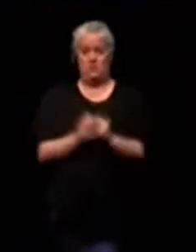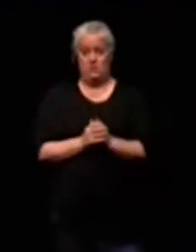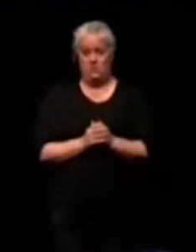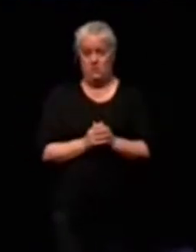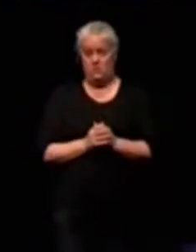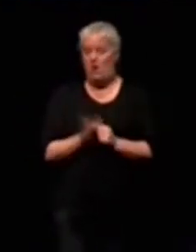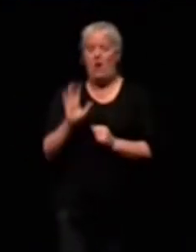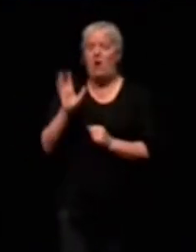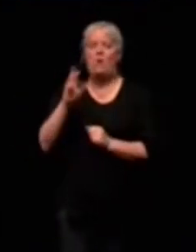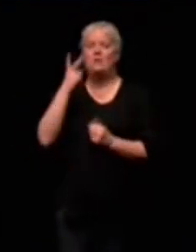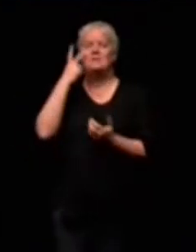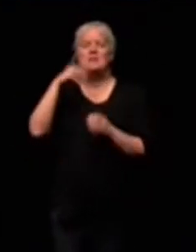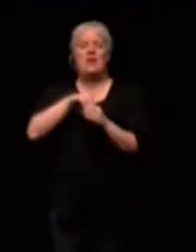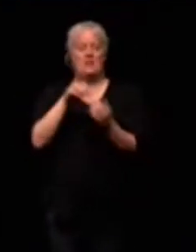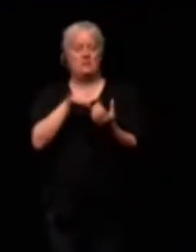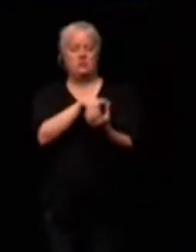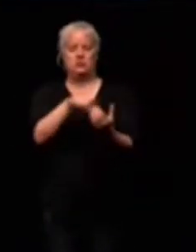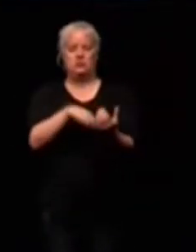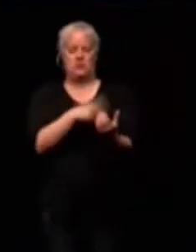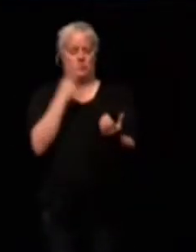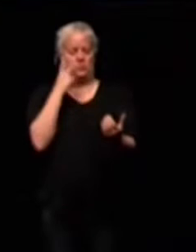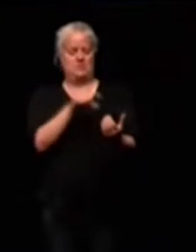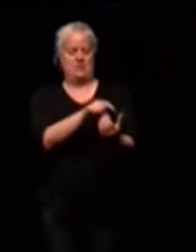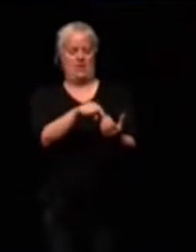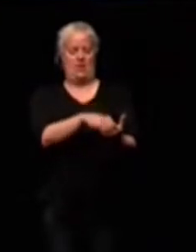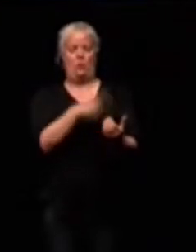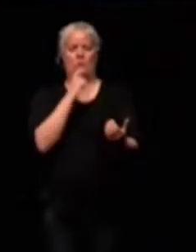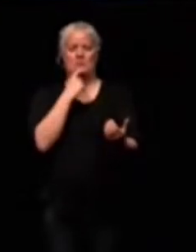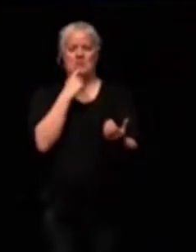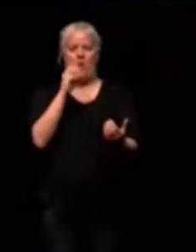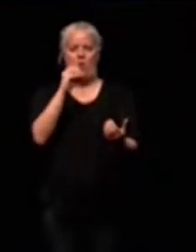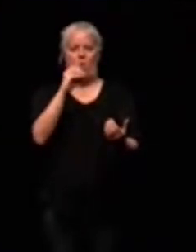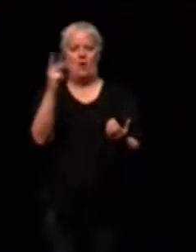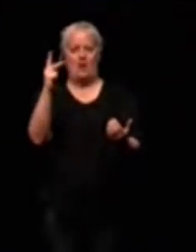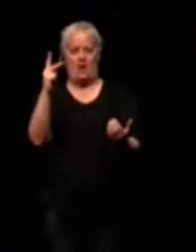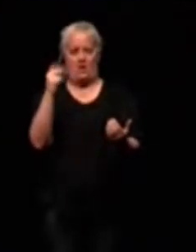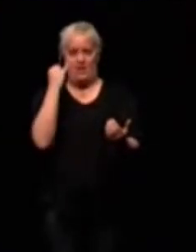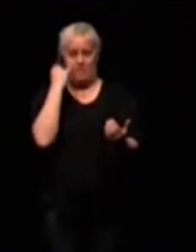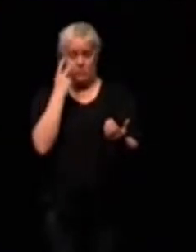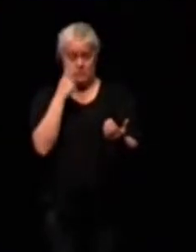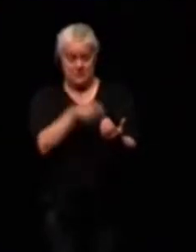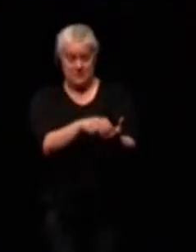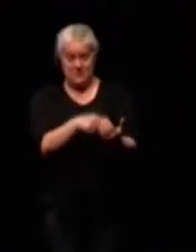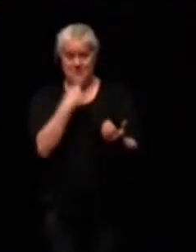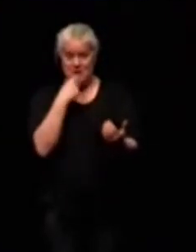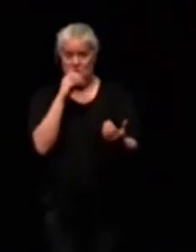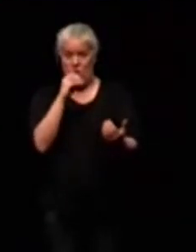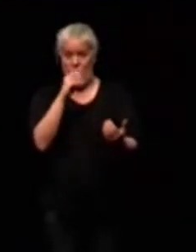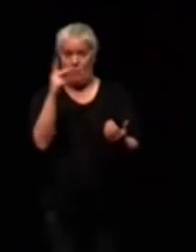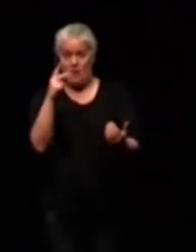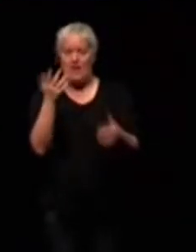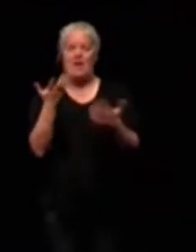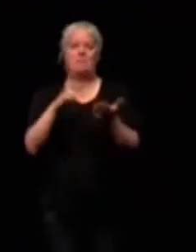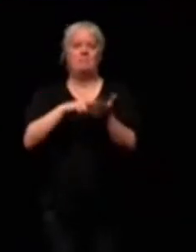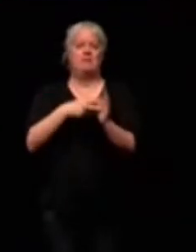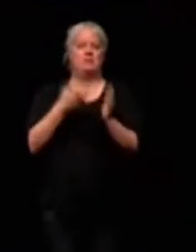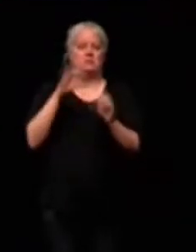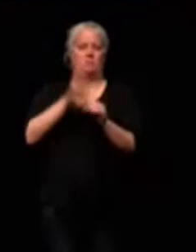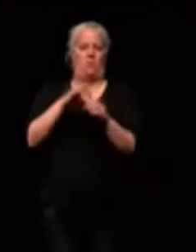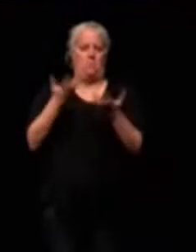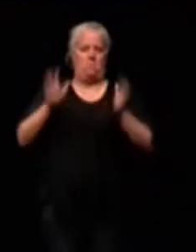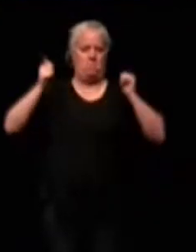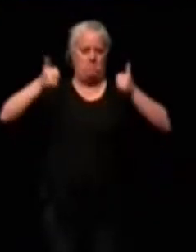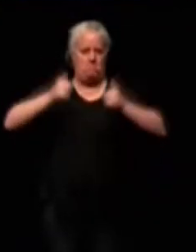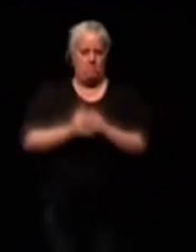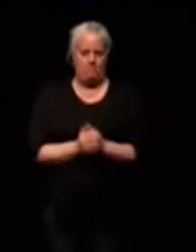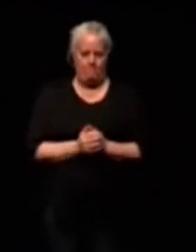gizmo here, it'll say OK. If it says OK, your vote has been cast, and we will have that. If you're